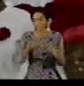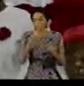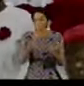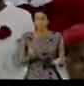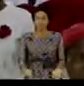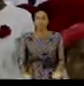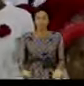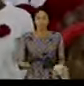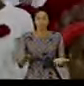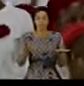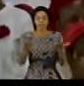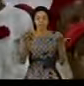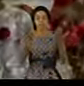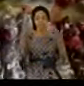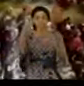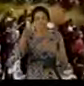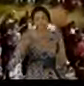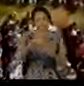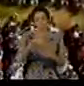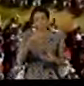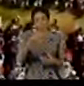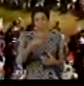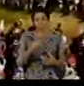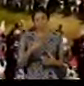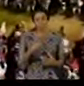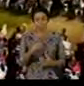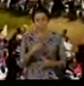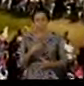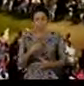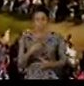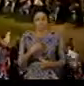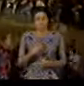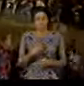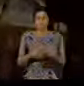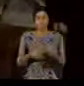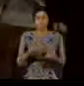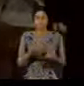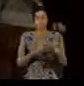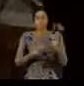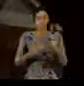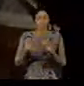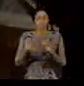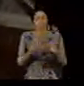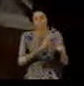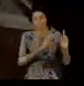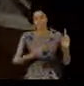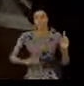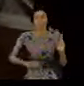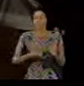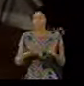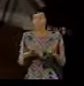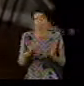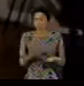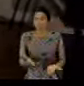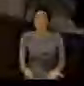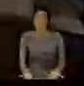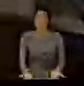be magnified in me. And oh, Christ